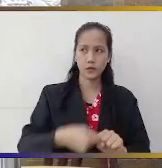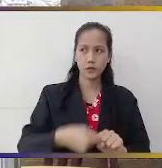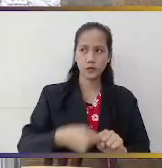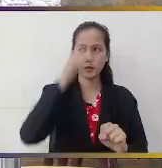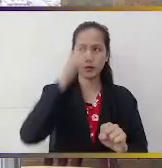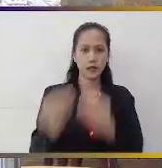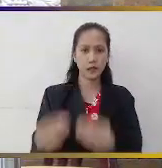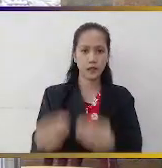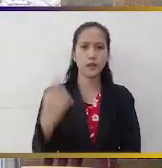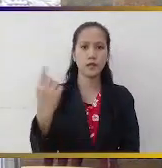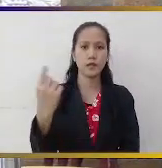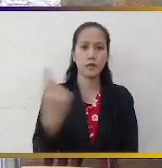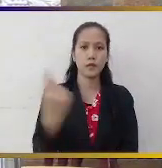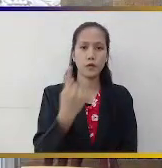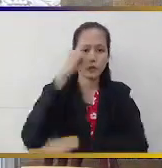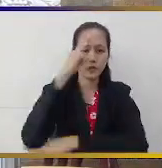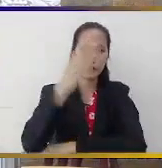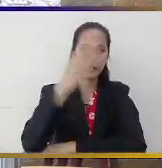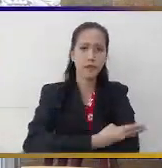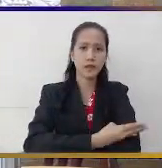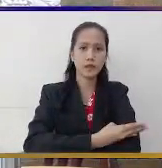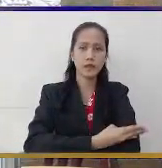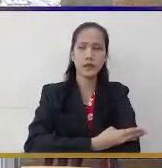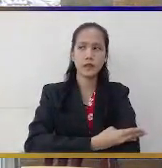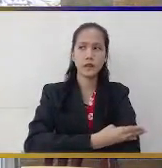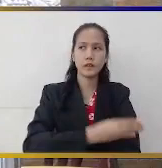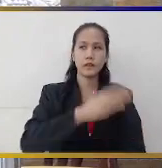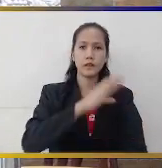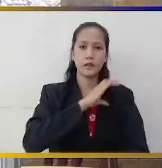only begotten son, even while we were yet sinners.